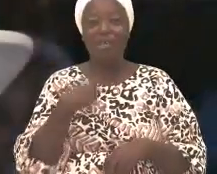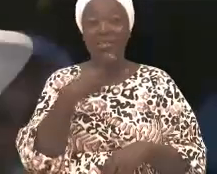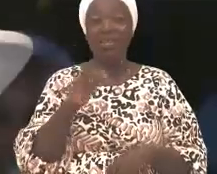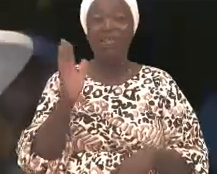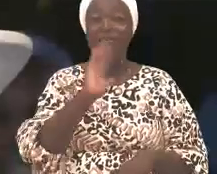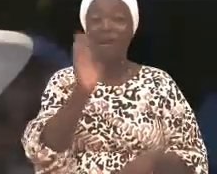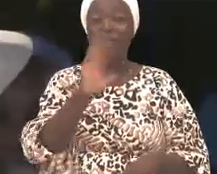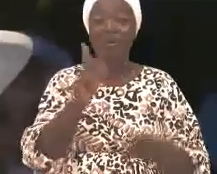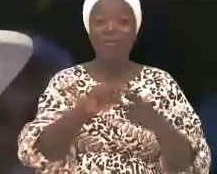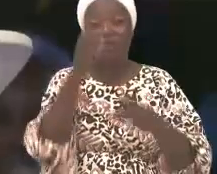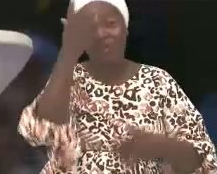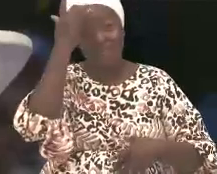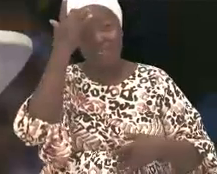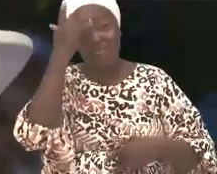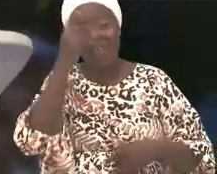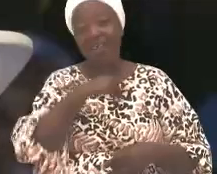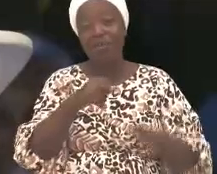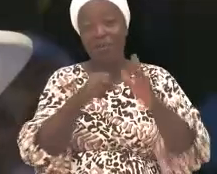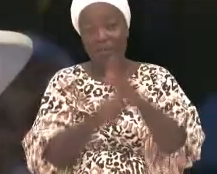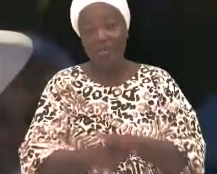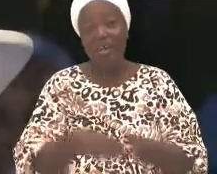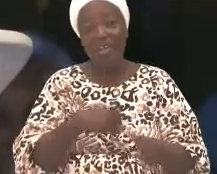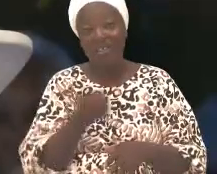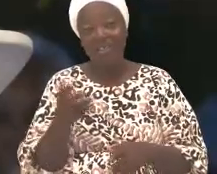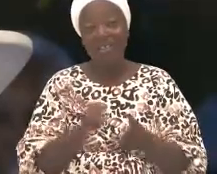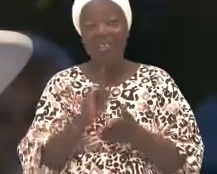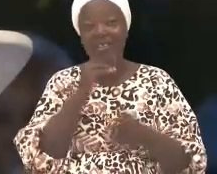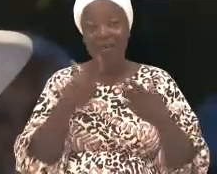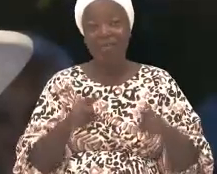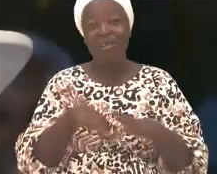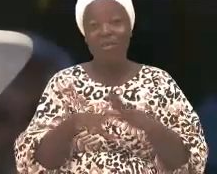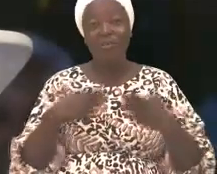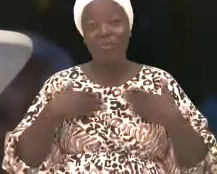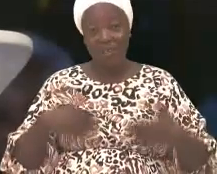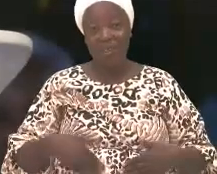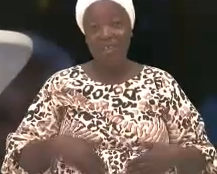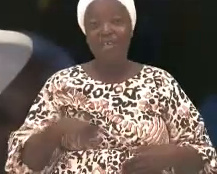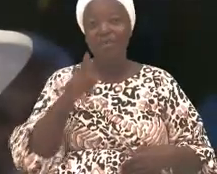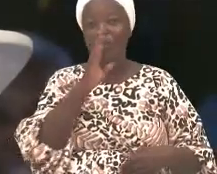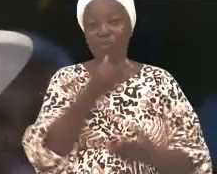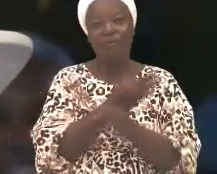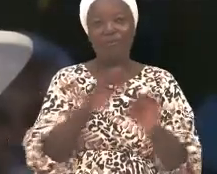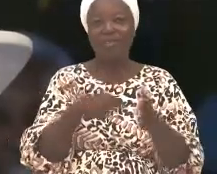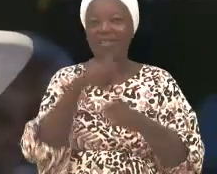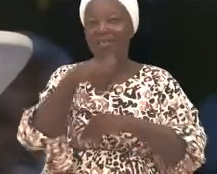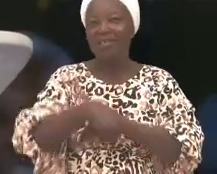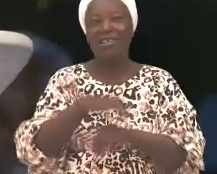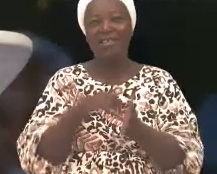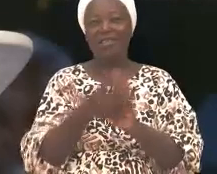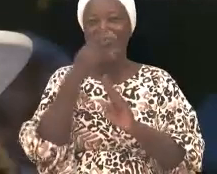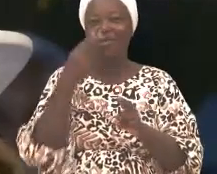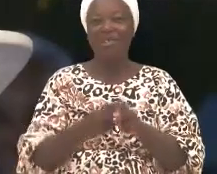your sicknesses, oppression, or whatsoever. You will be free tonight.